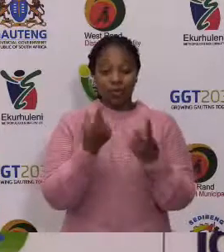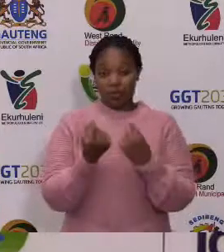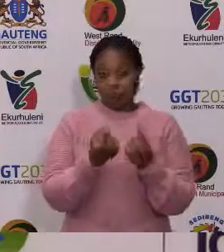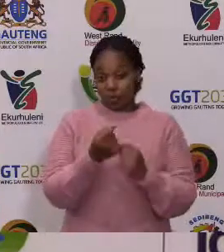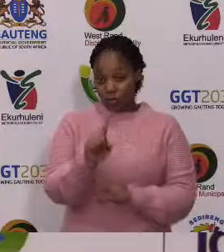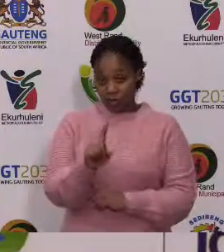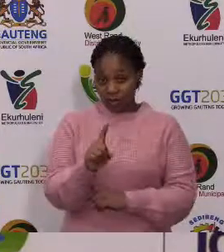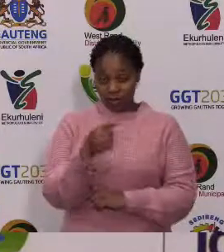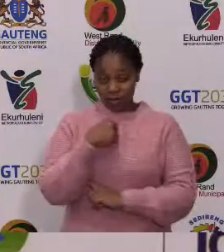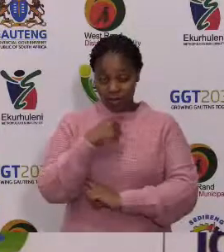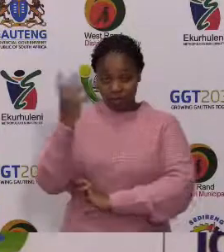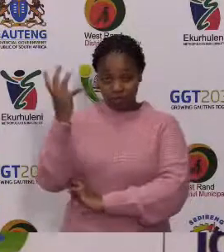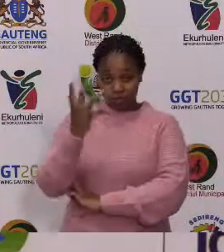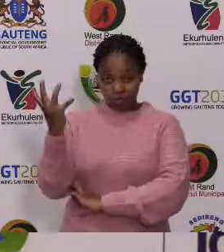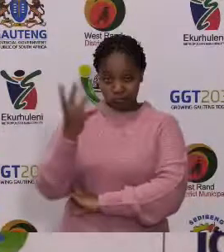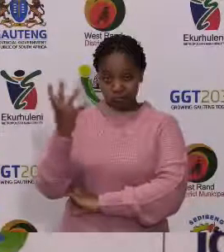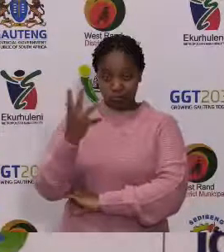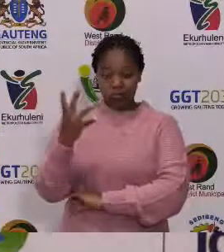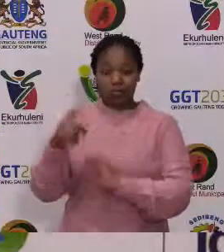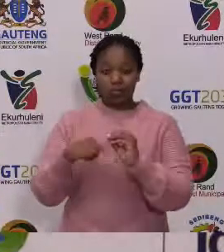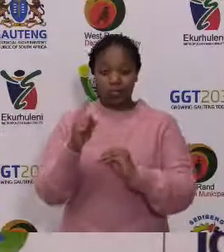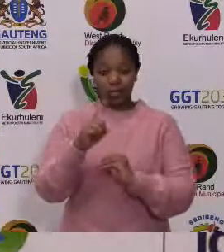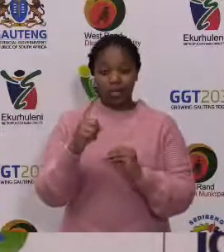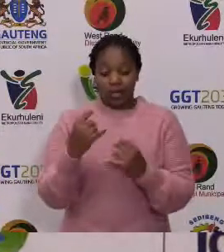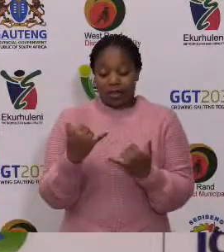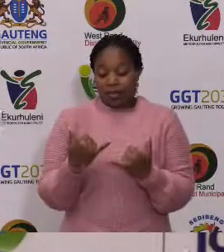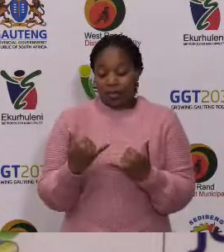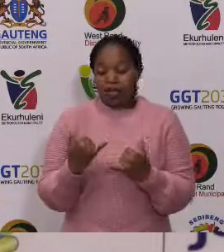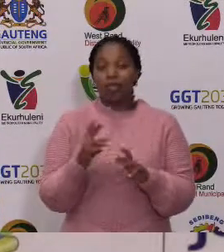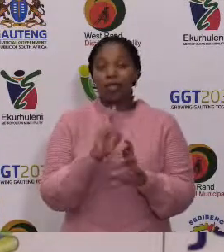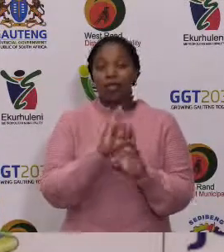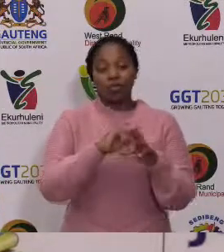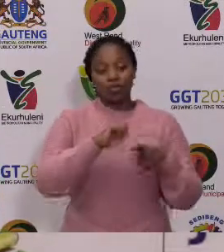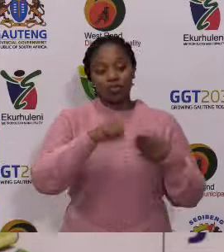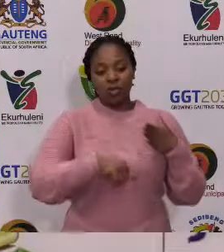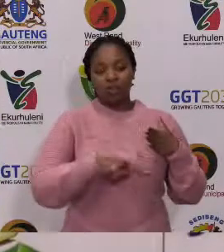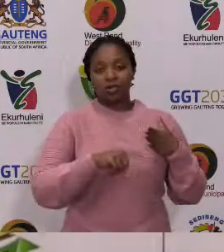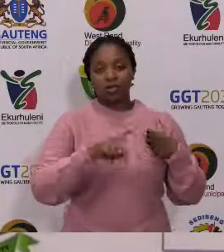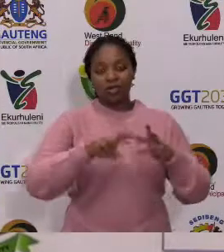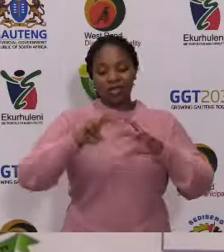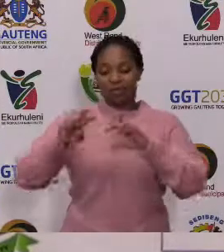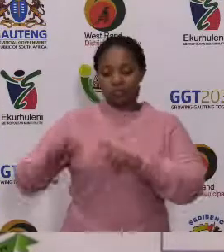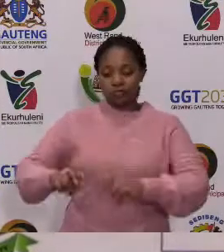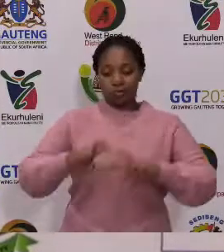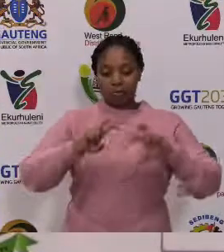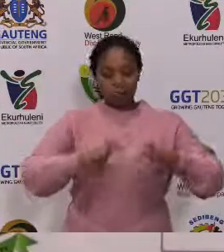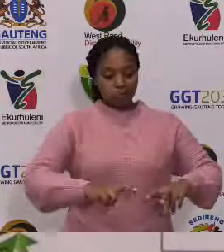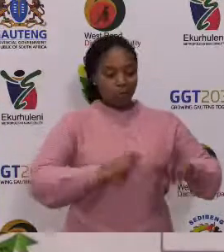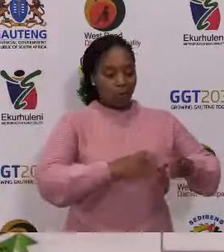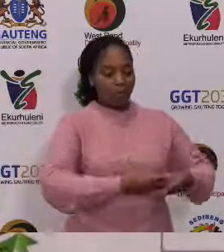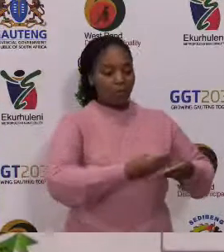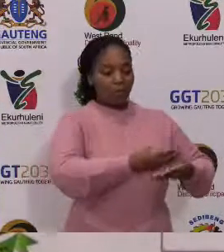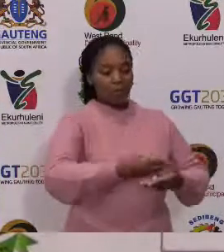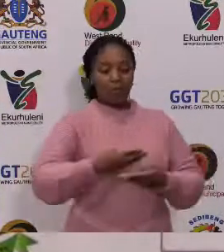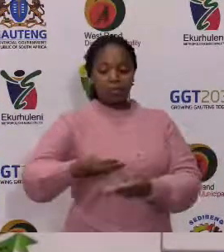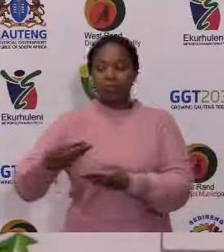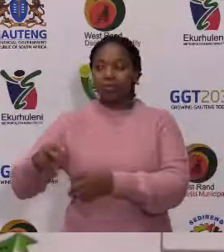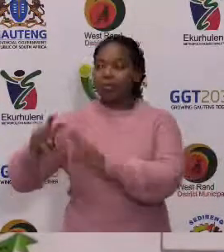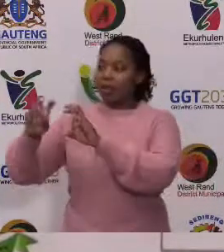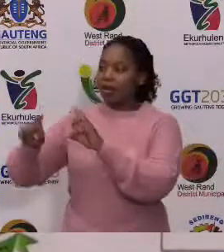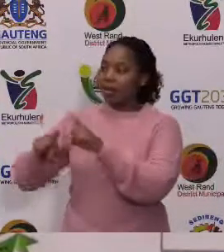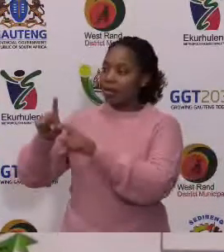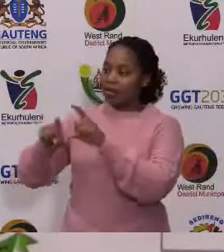going to present to you the latest results of a survey that we did to see what numbers of people have actually